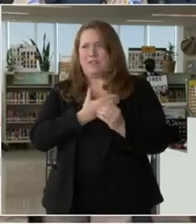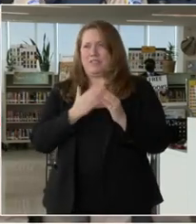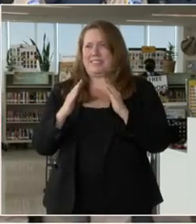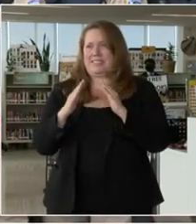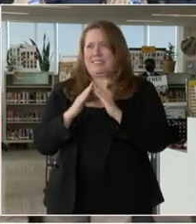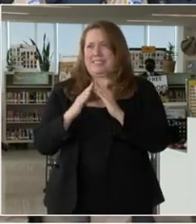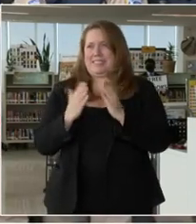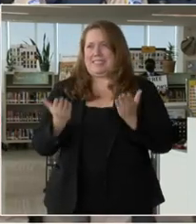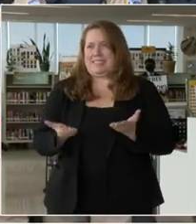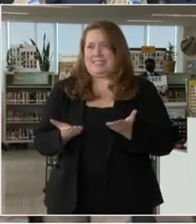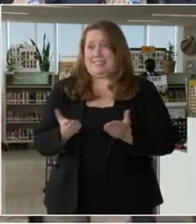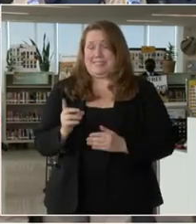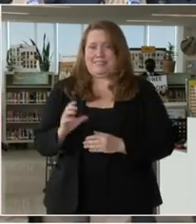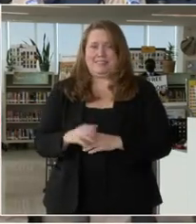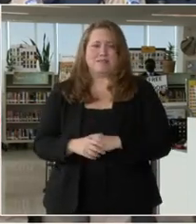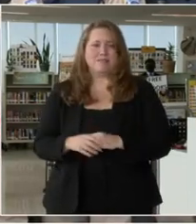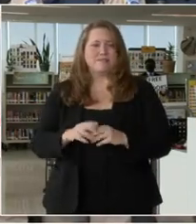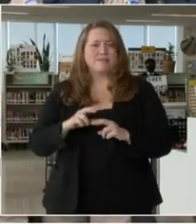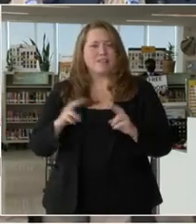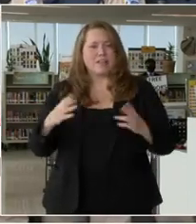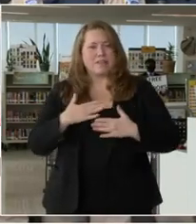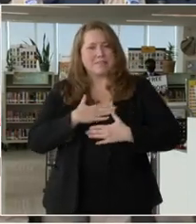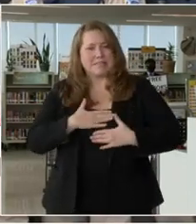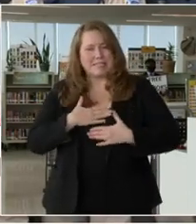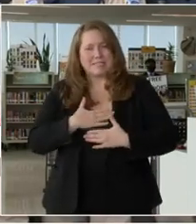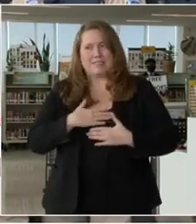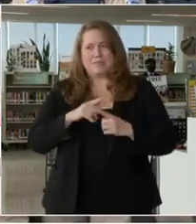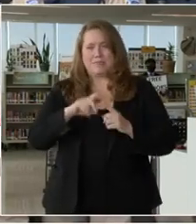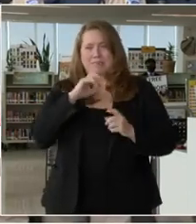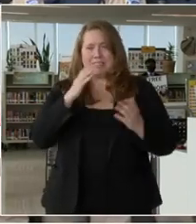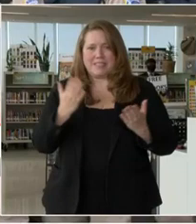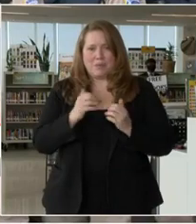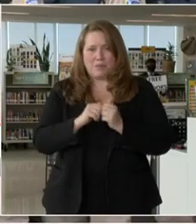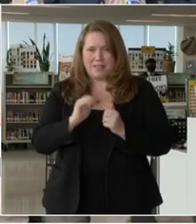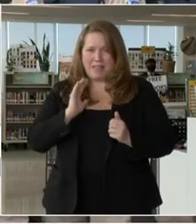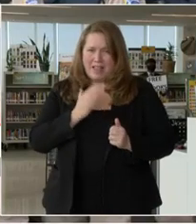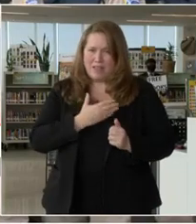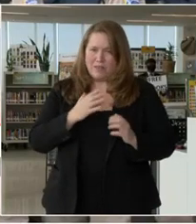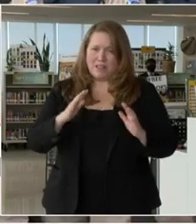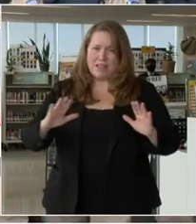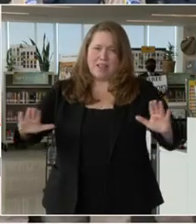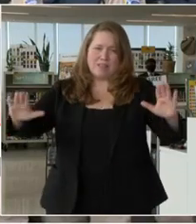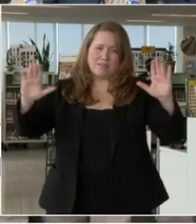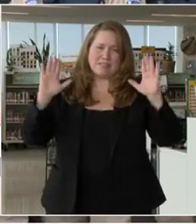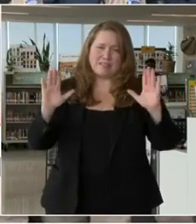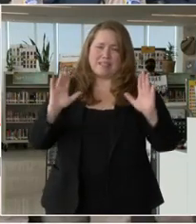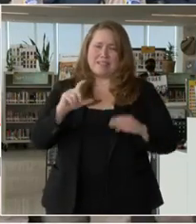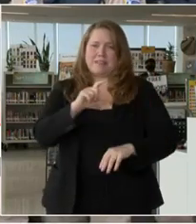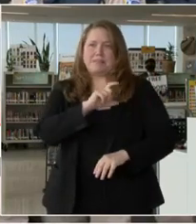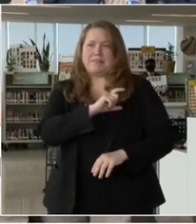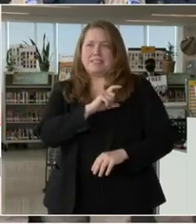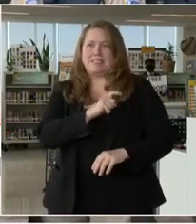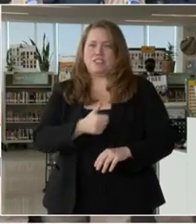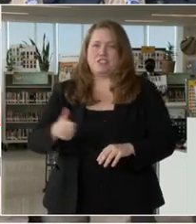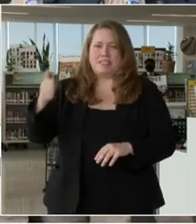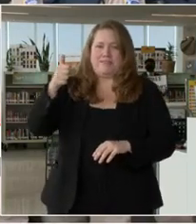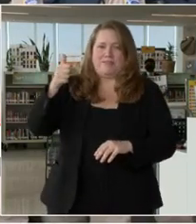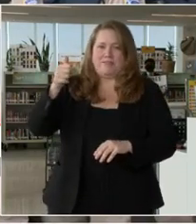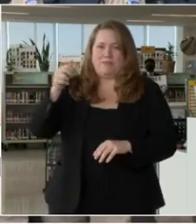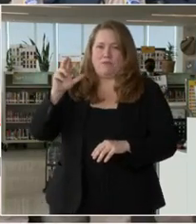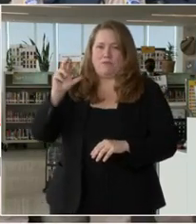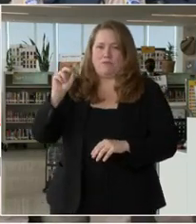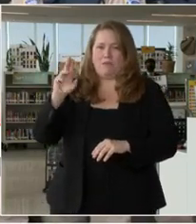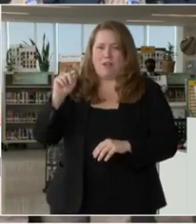I'm also very pleased to be here with our outstanding police chief, Robert Conti,